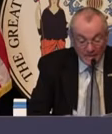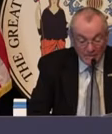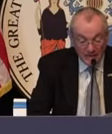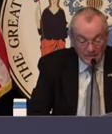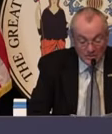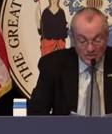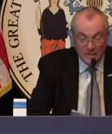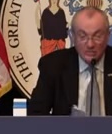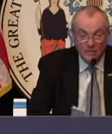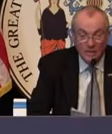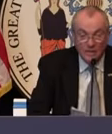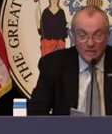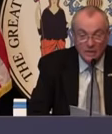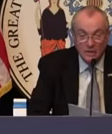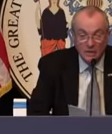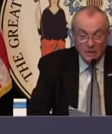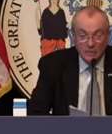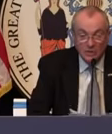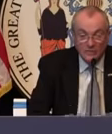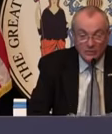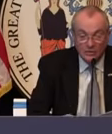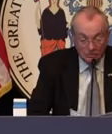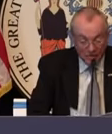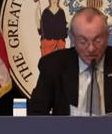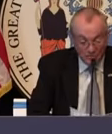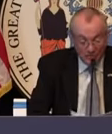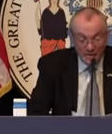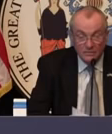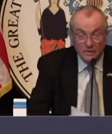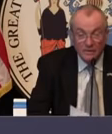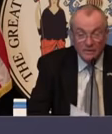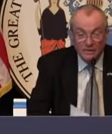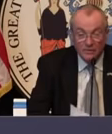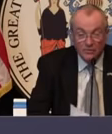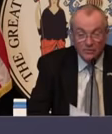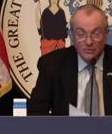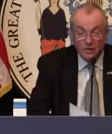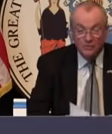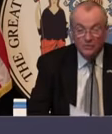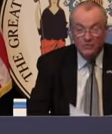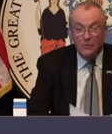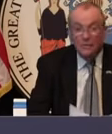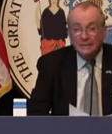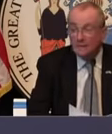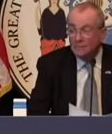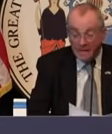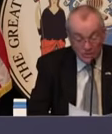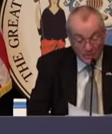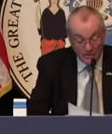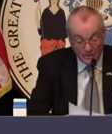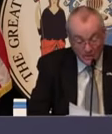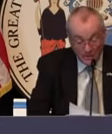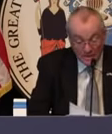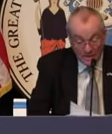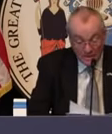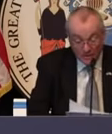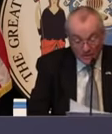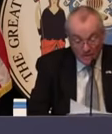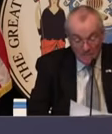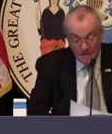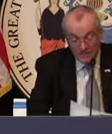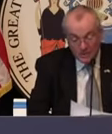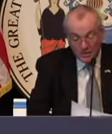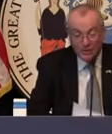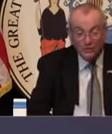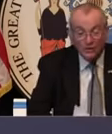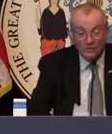Here's the daily positivity. As I mentioned previously, 7% for specimens collected on May 23rd. Here's